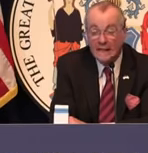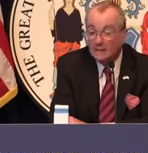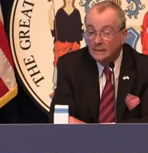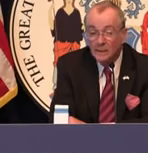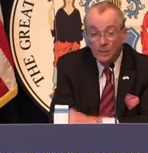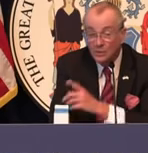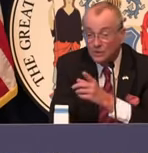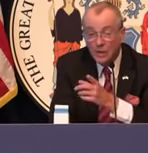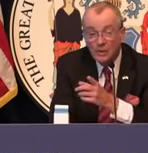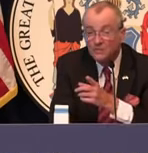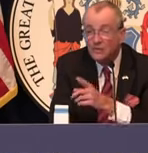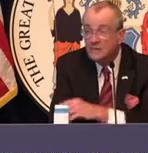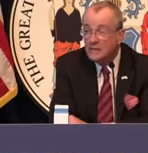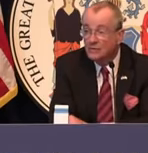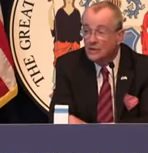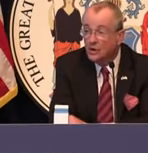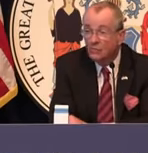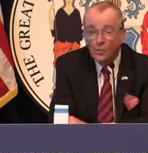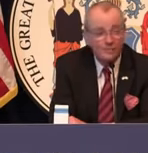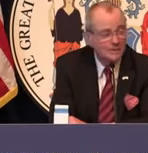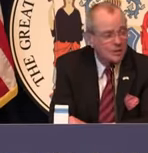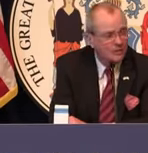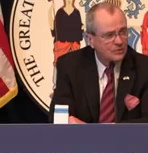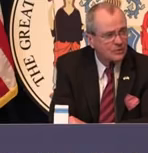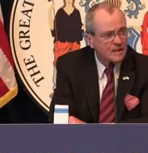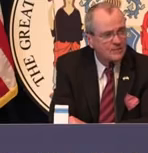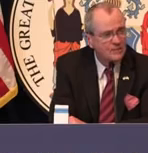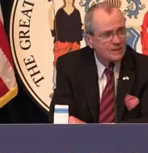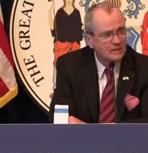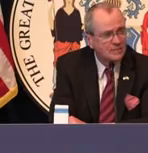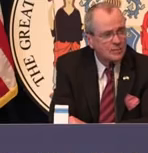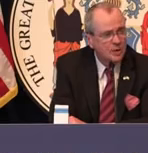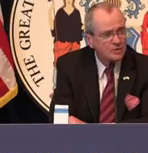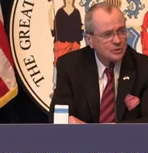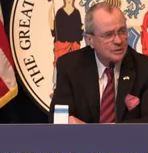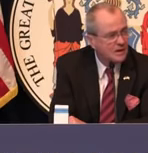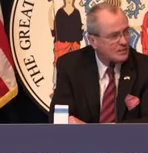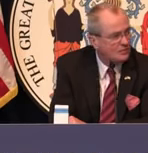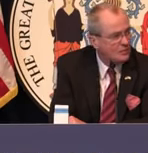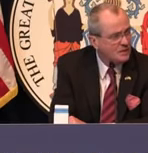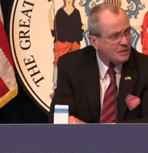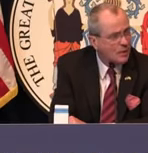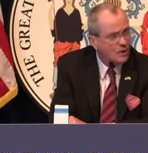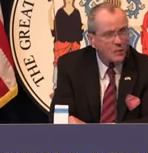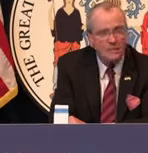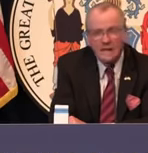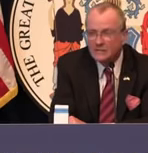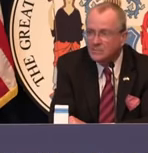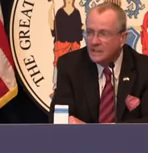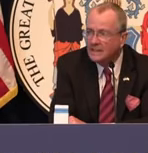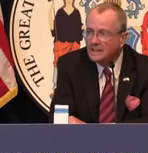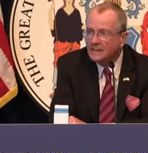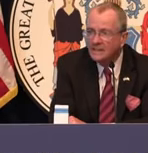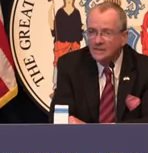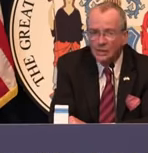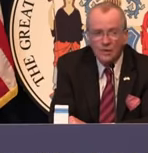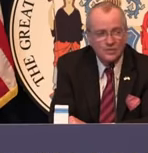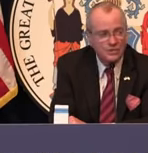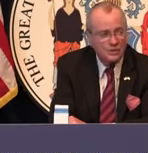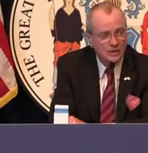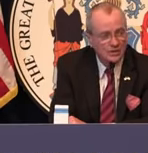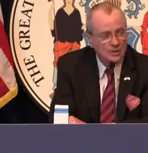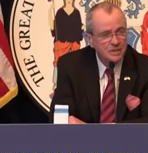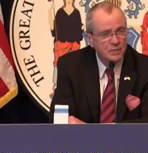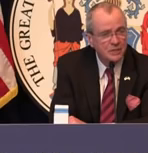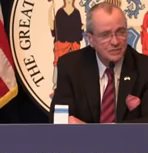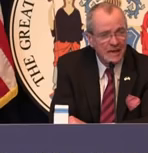we can. We will show in a few minutes the overwhelming loss of life from long-term care facilities, but I want to remind everybody that there are